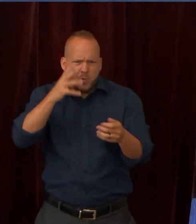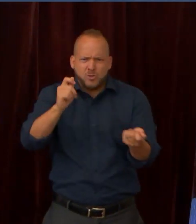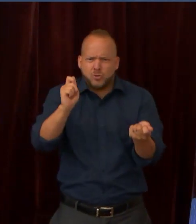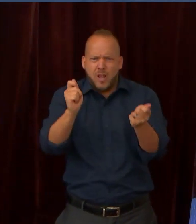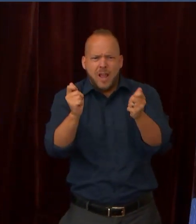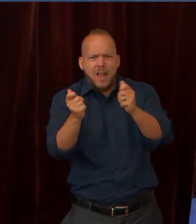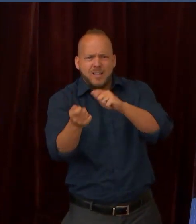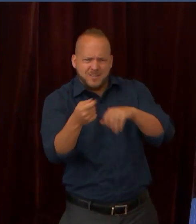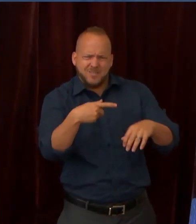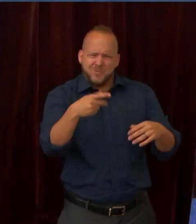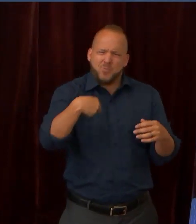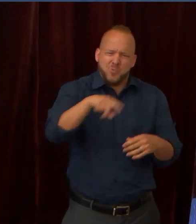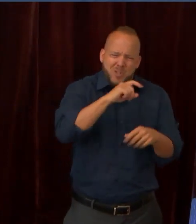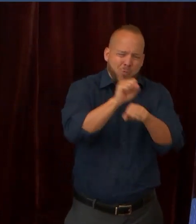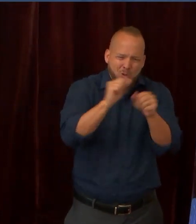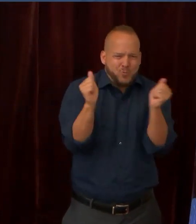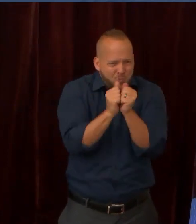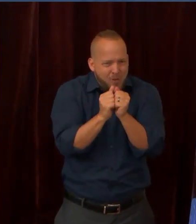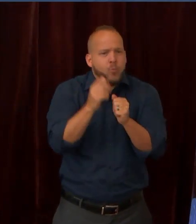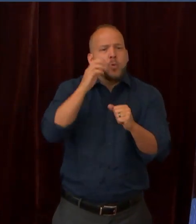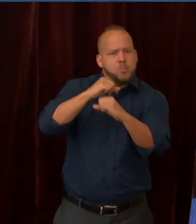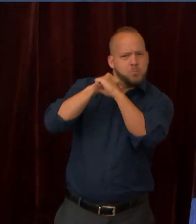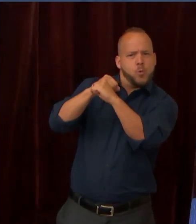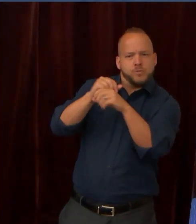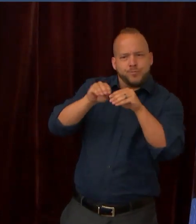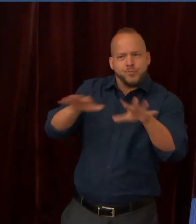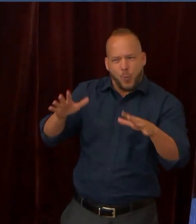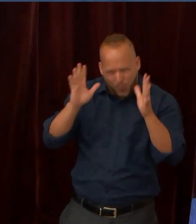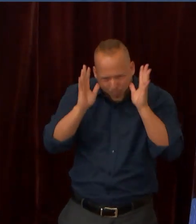said, and I would love to be able to tell you exactly what the